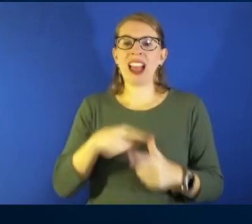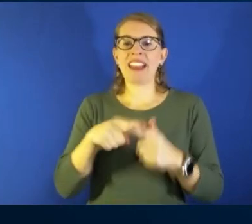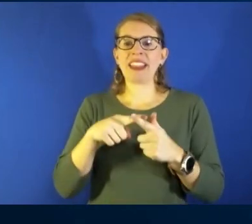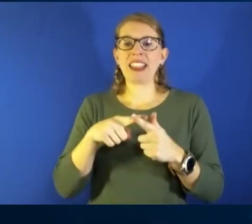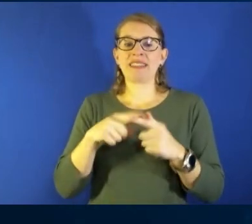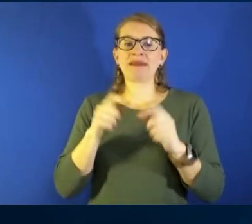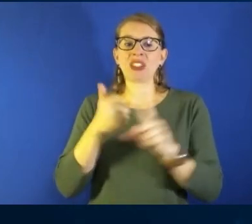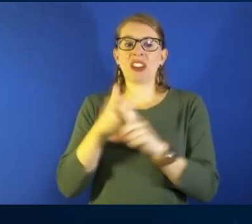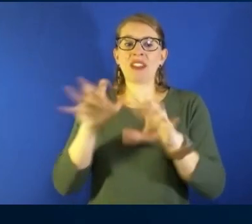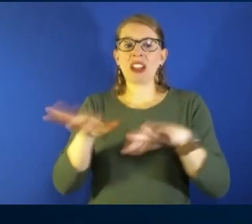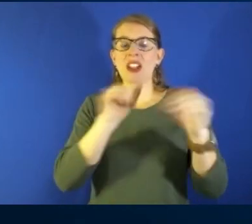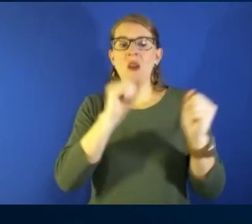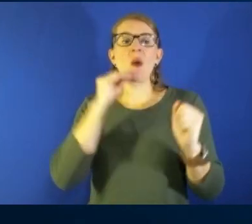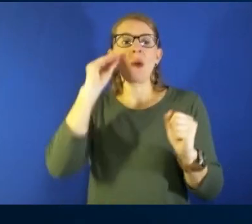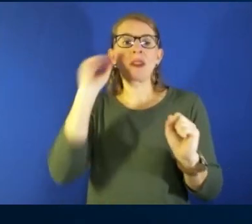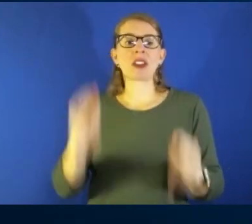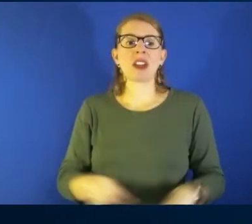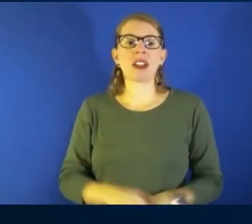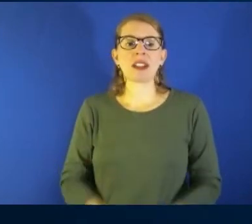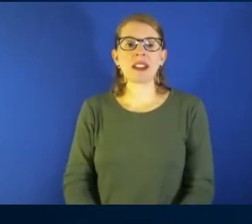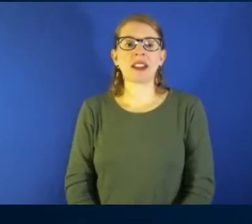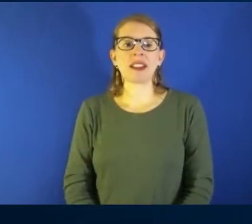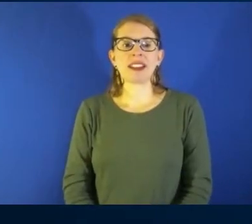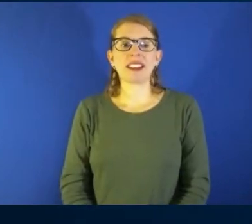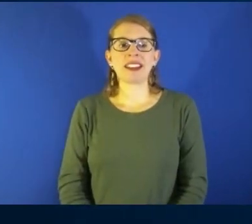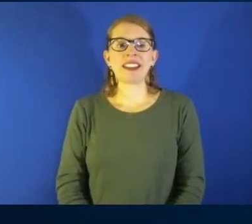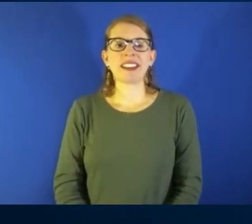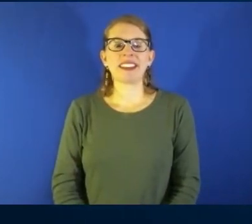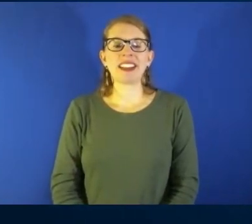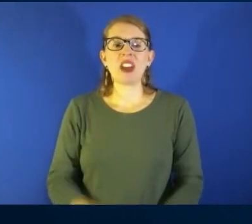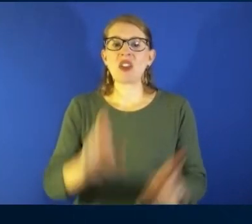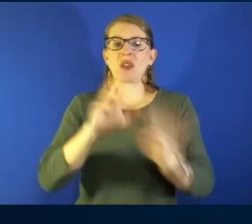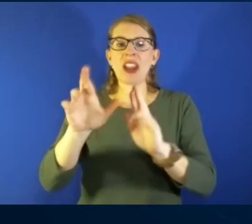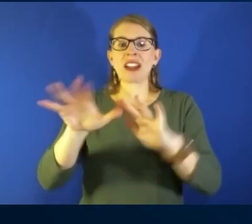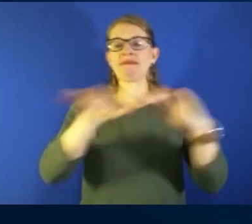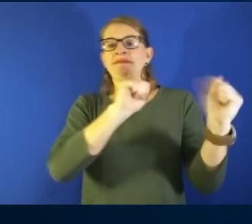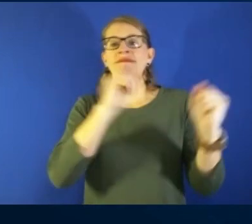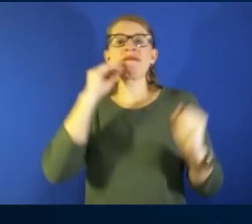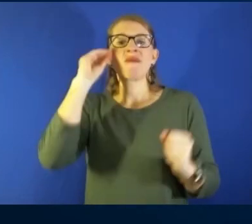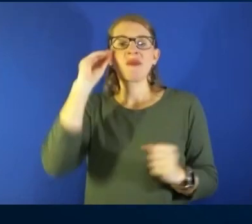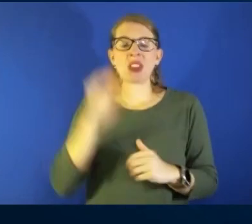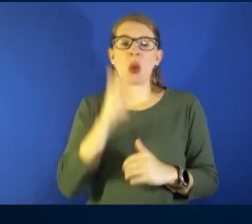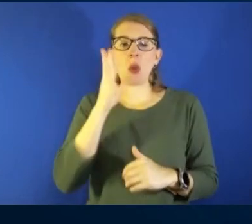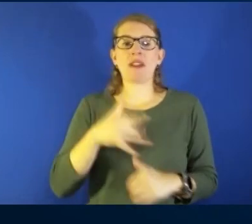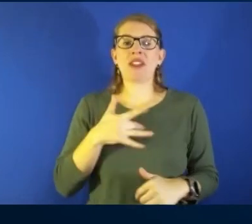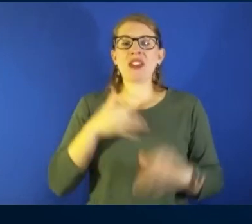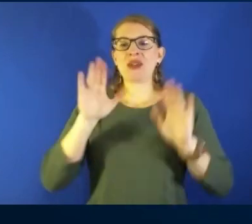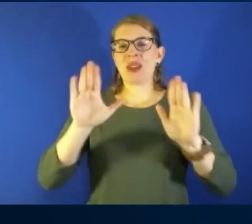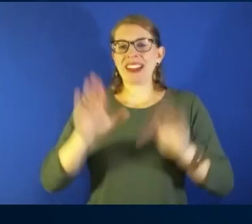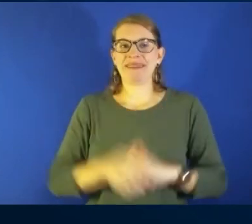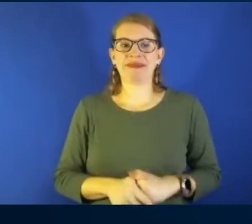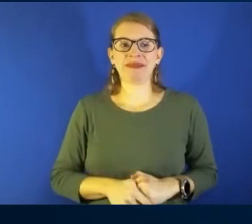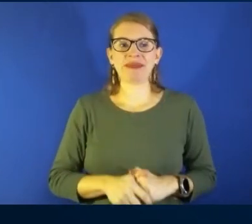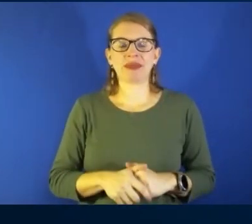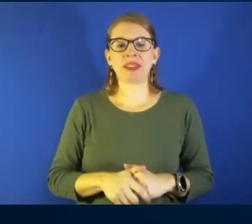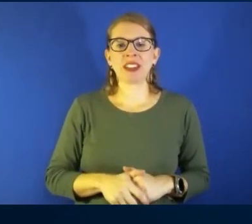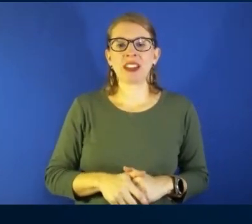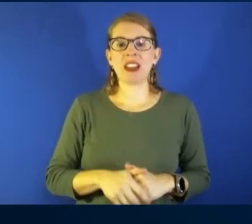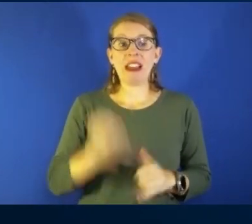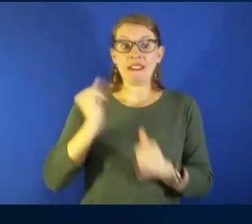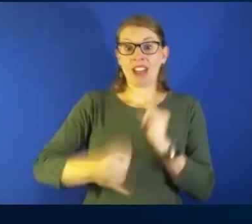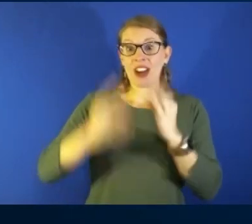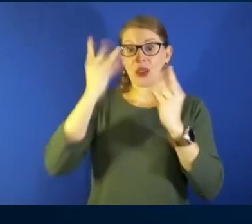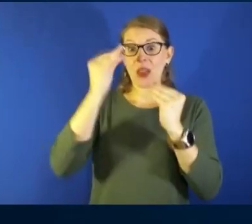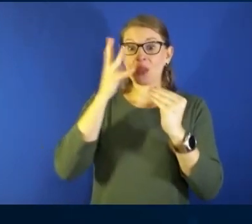done. Wake up from a nice nap That's right. and ready to go home. Yeah, and they'll feel great. Fantastic. Okay, so we're going to get to our final thoughts. We're going to head back out and